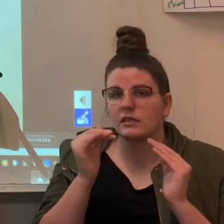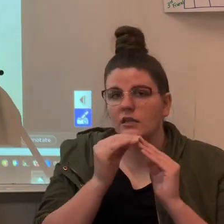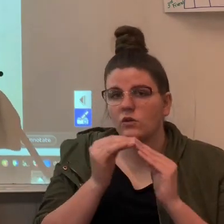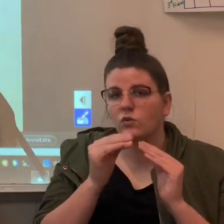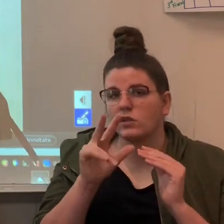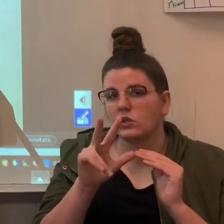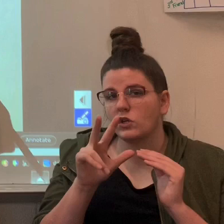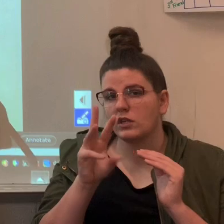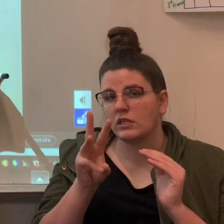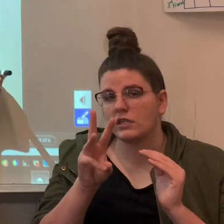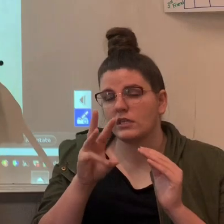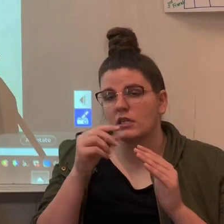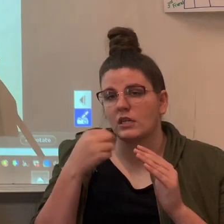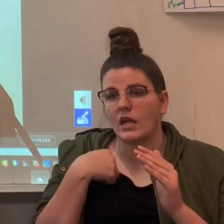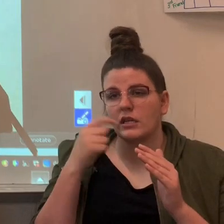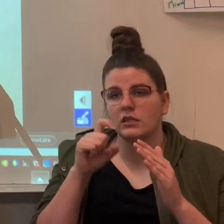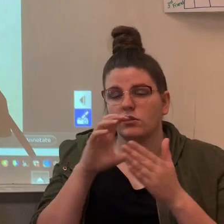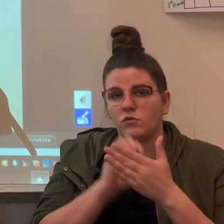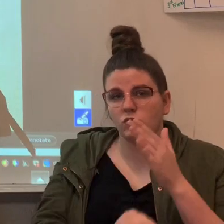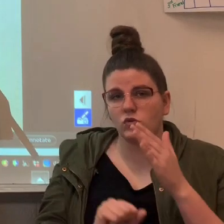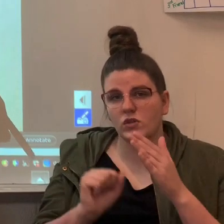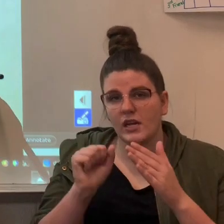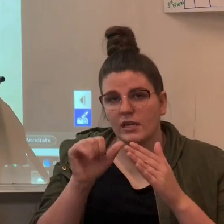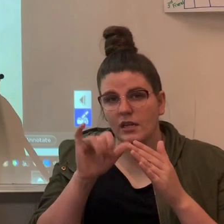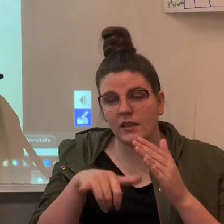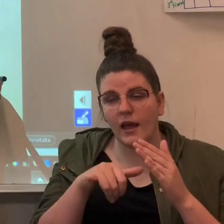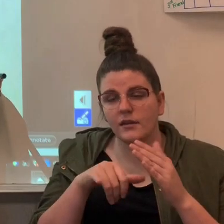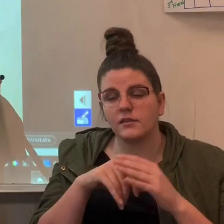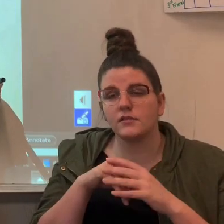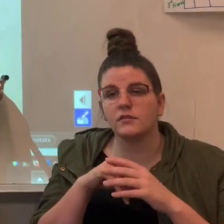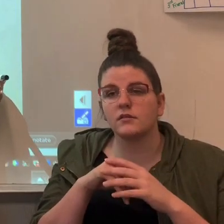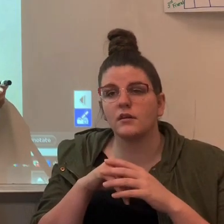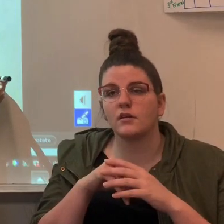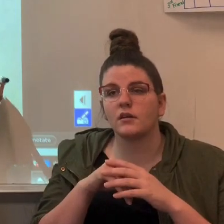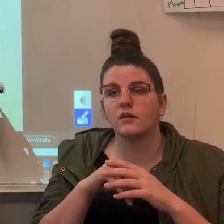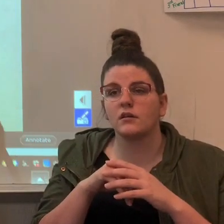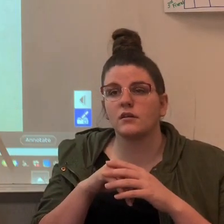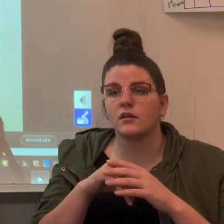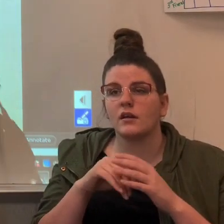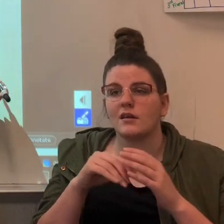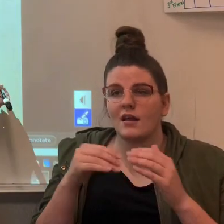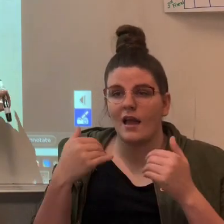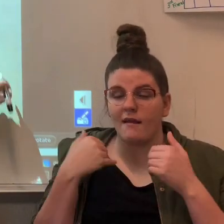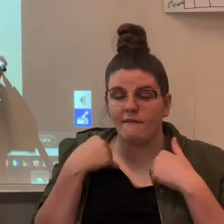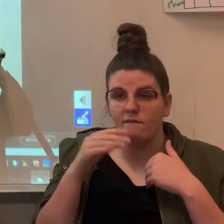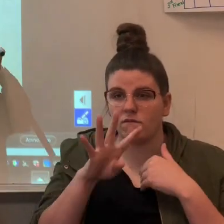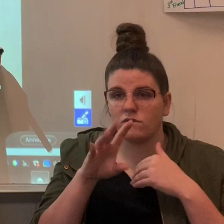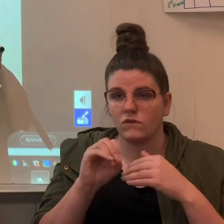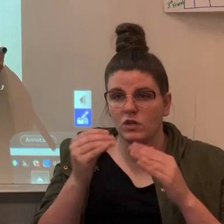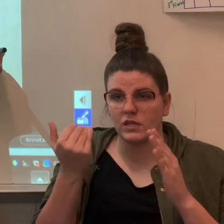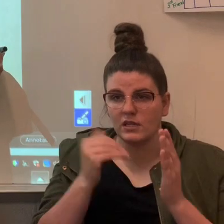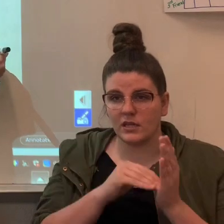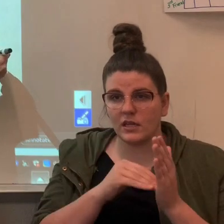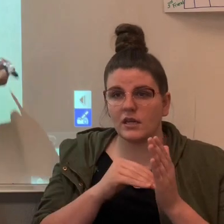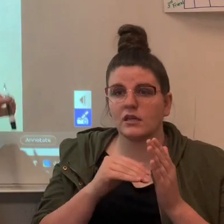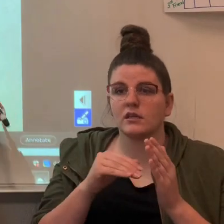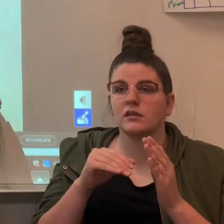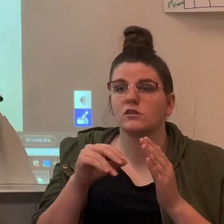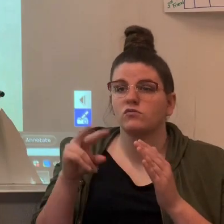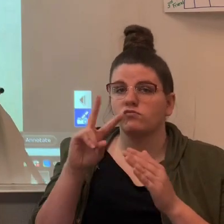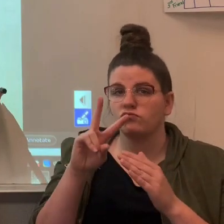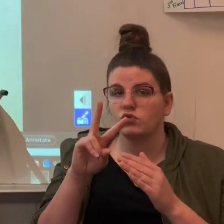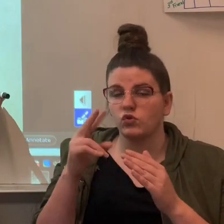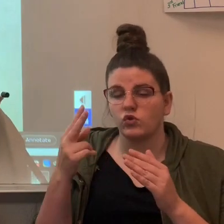36. I subtract that out. I end up with another 40 down here. 18 into 40, another 2